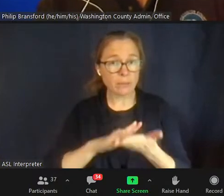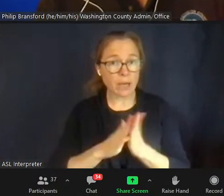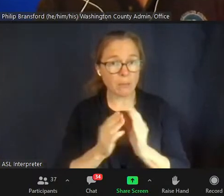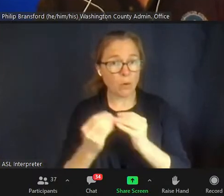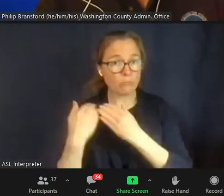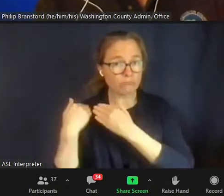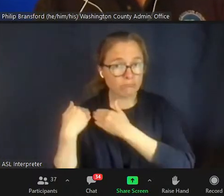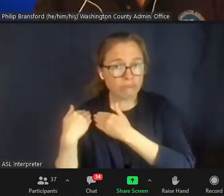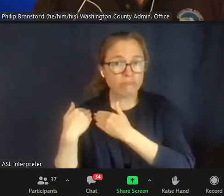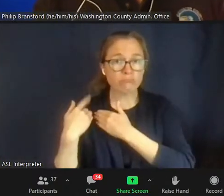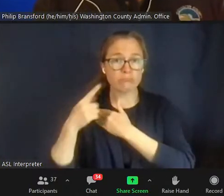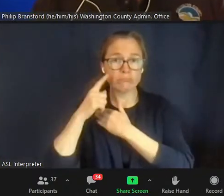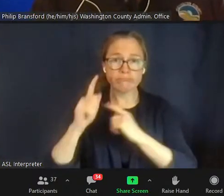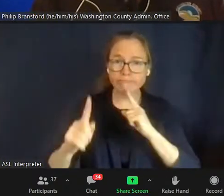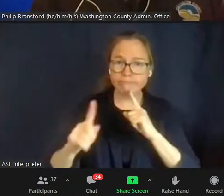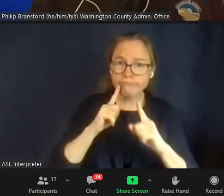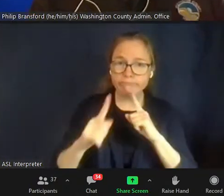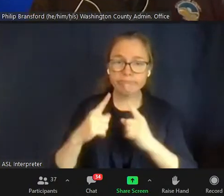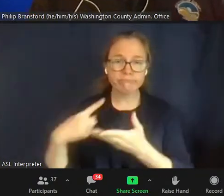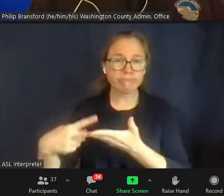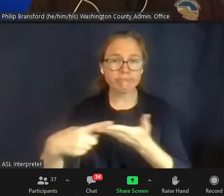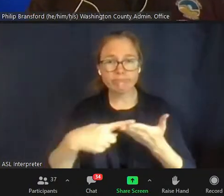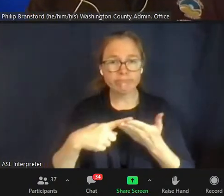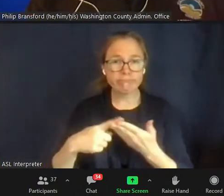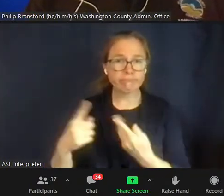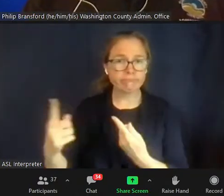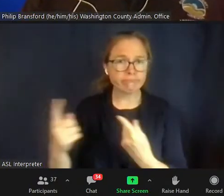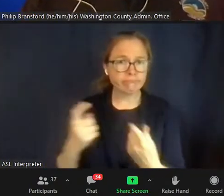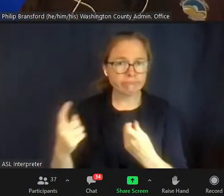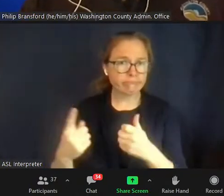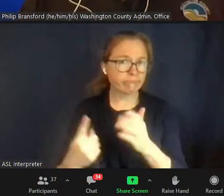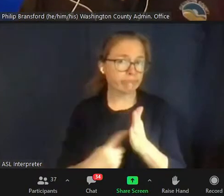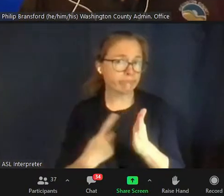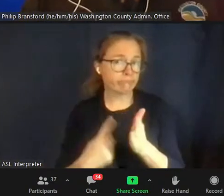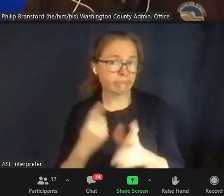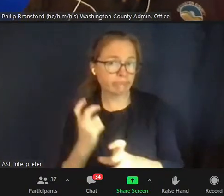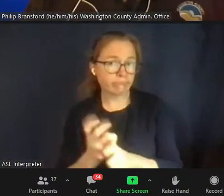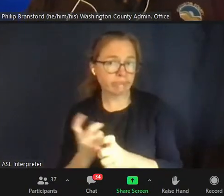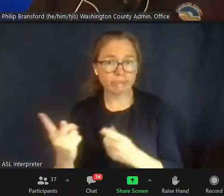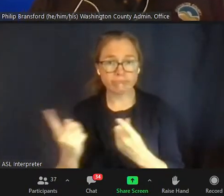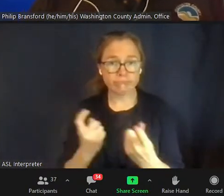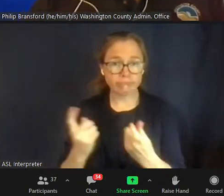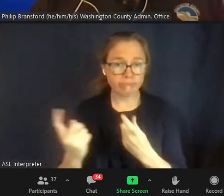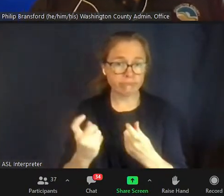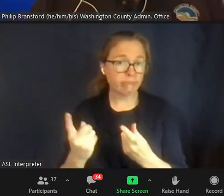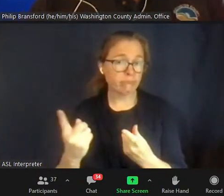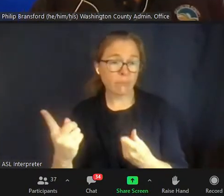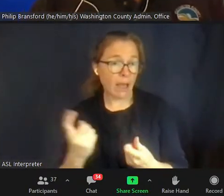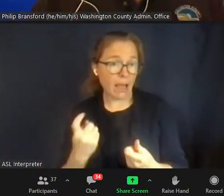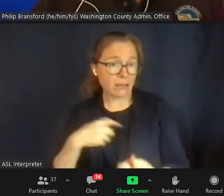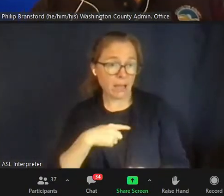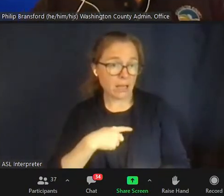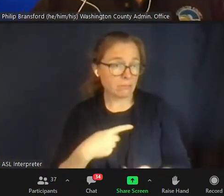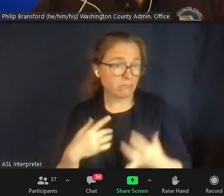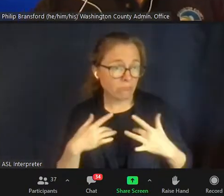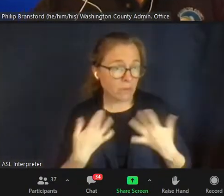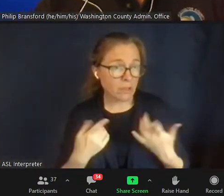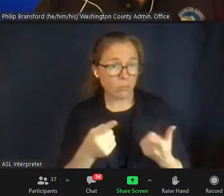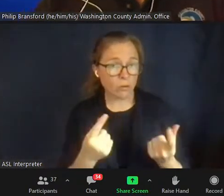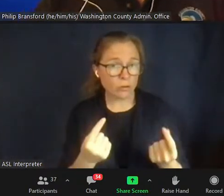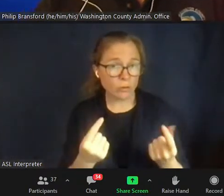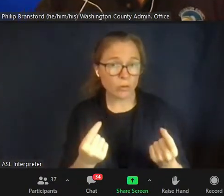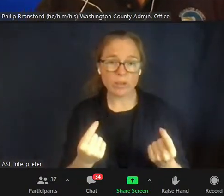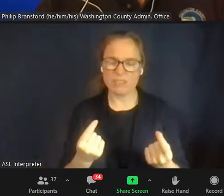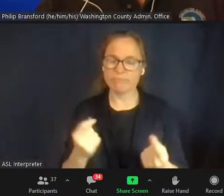these dialogues and ask these tough questions and ask us what we're doing. This is what's coming up. I think of people